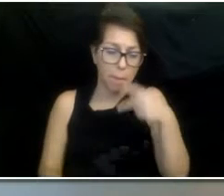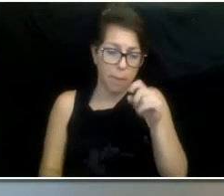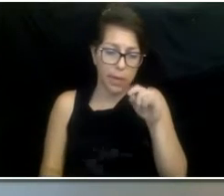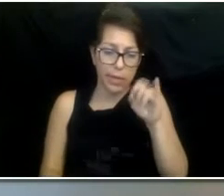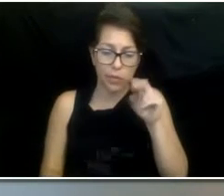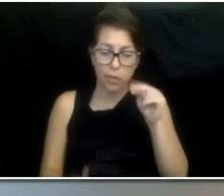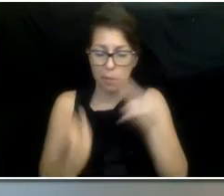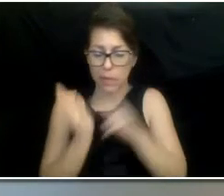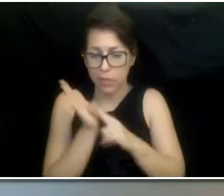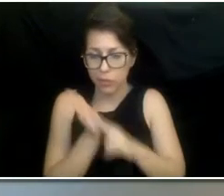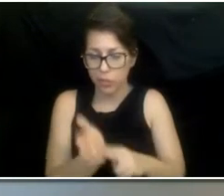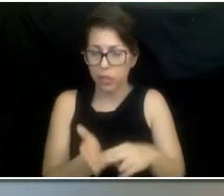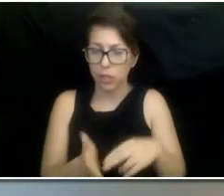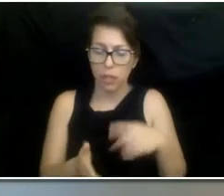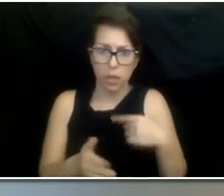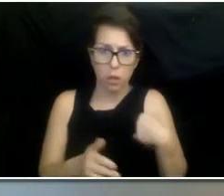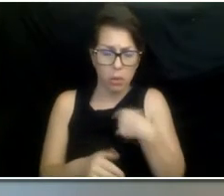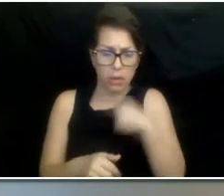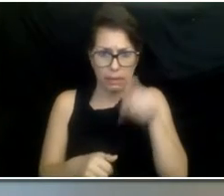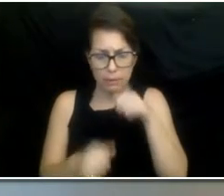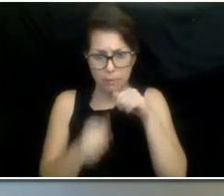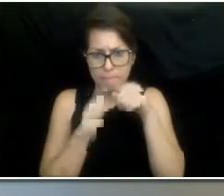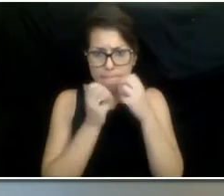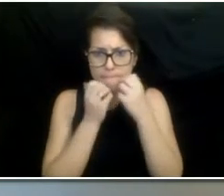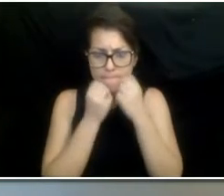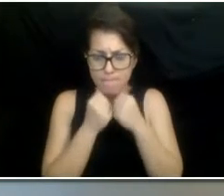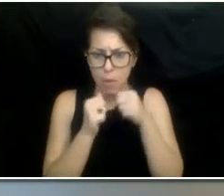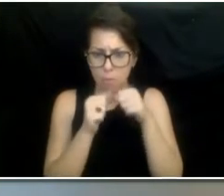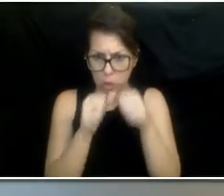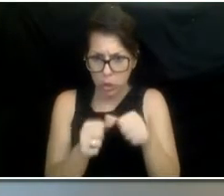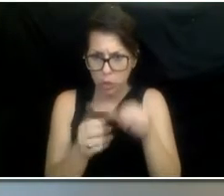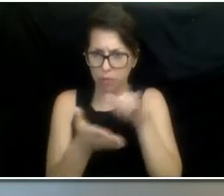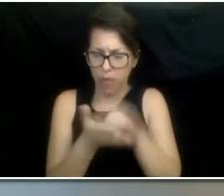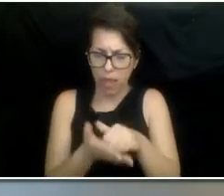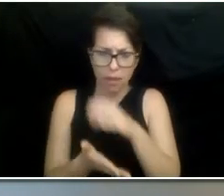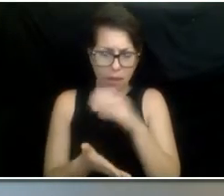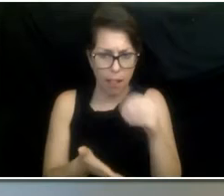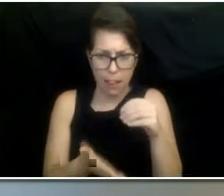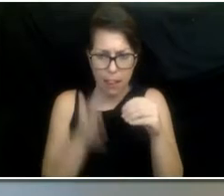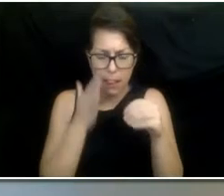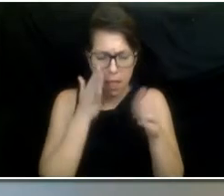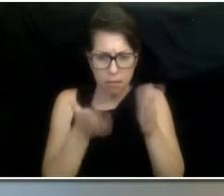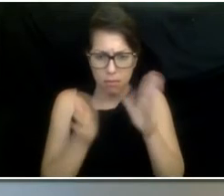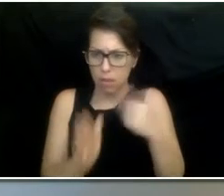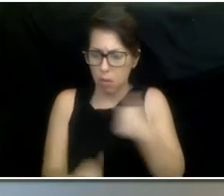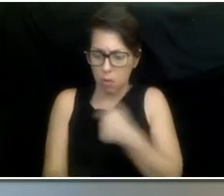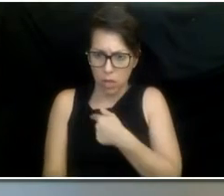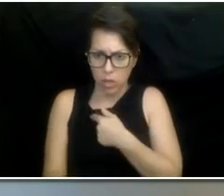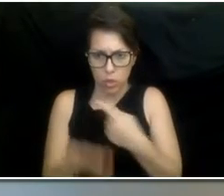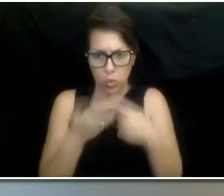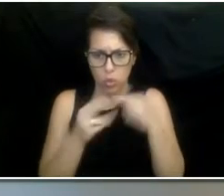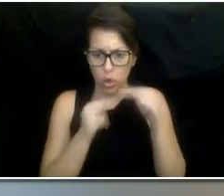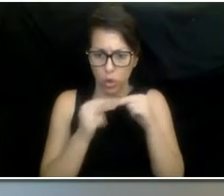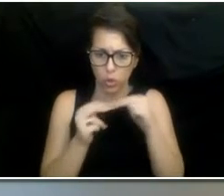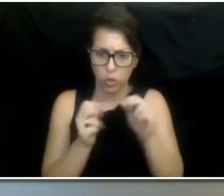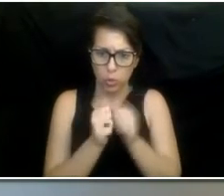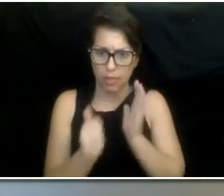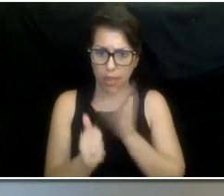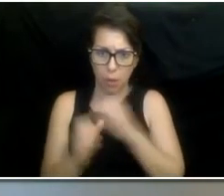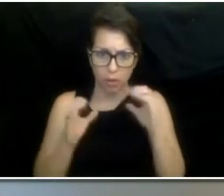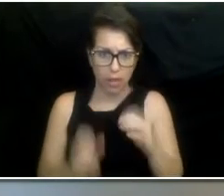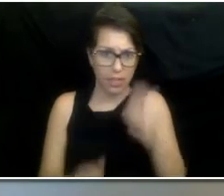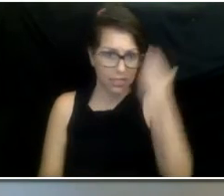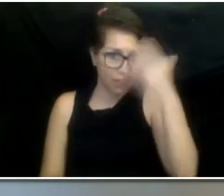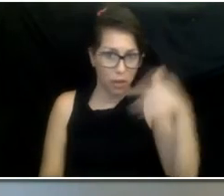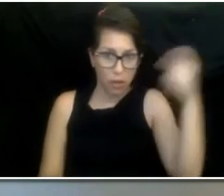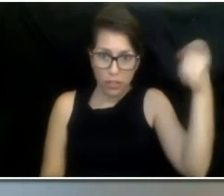and visitation responsibilities and as always there are clerical matters that could be going on in the courts right now